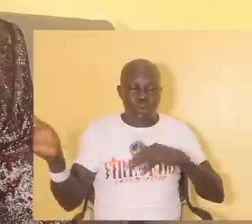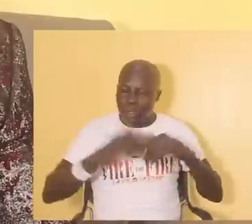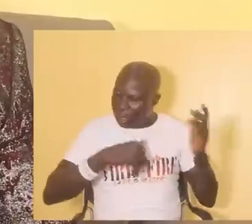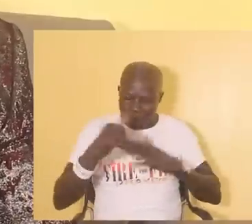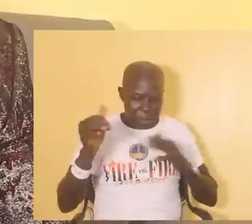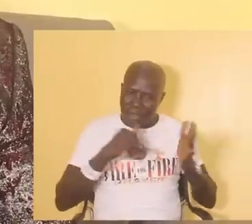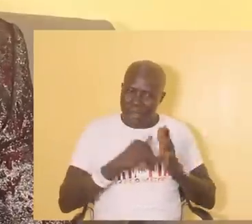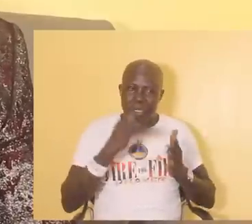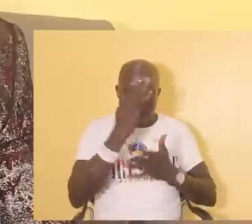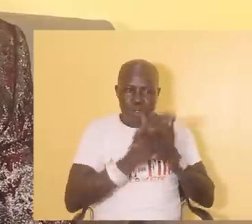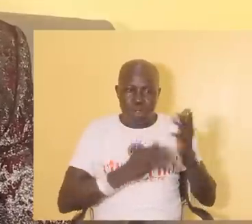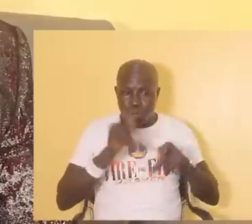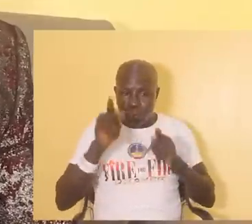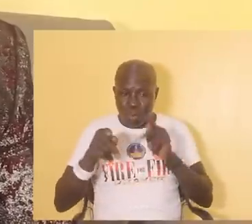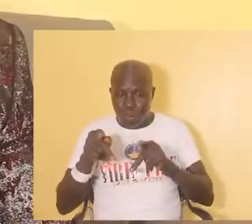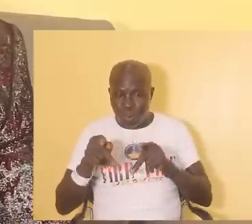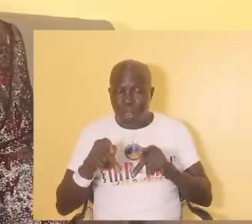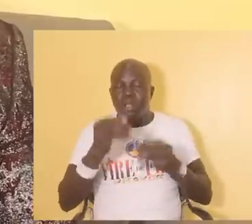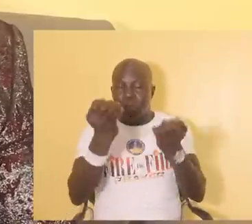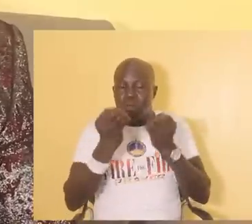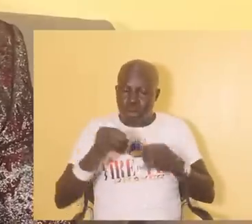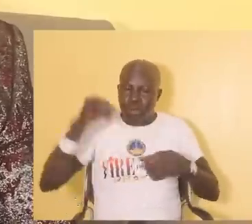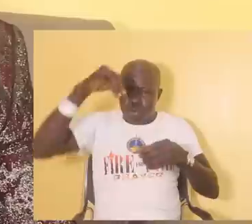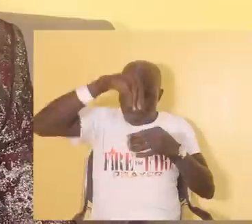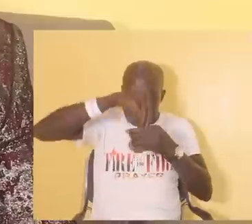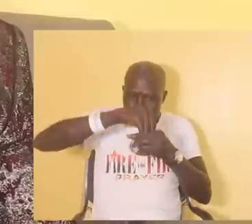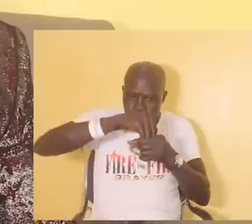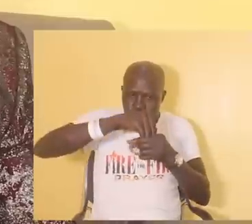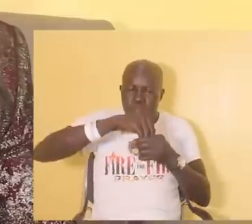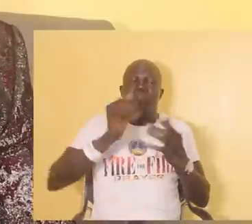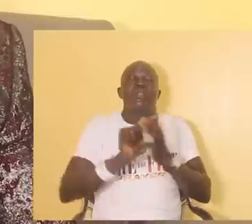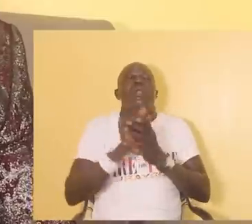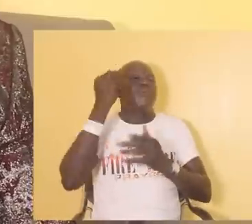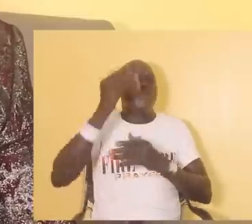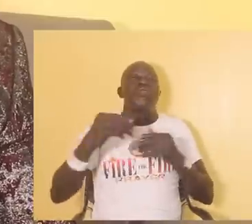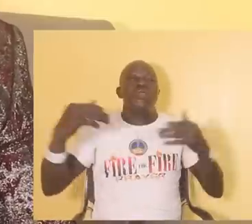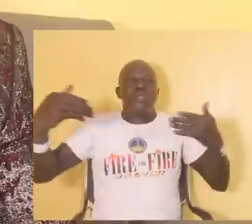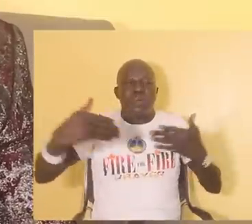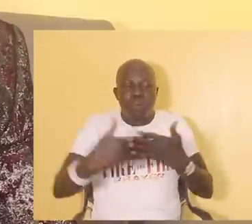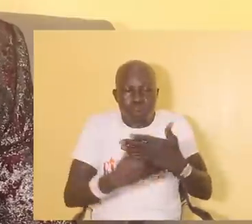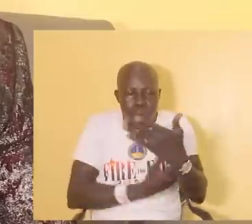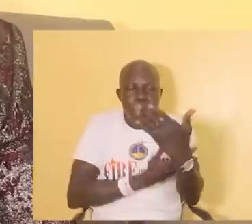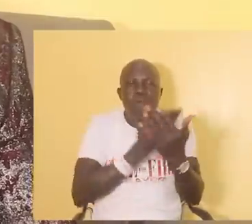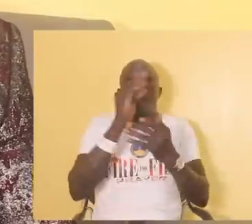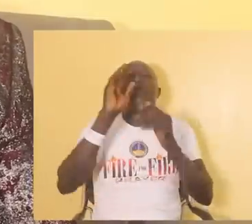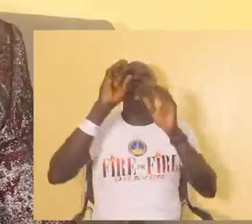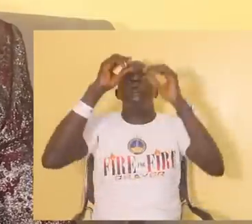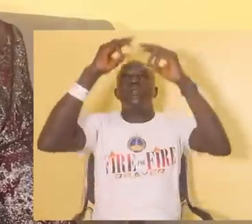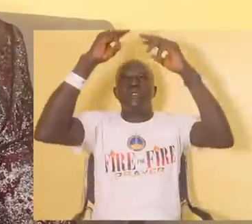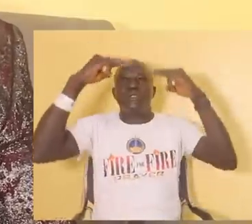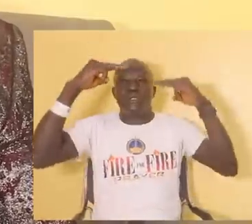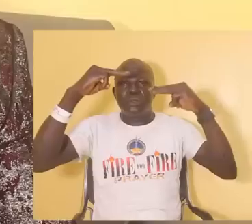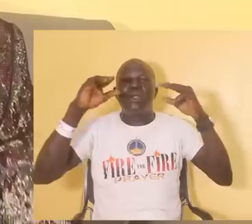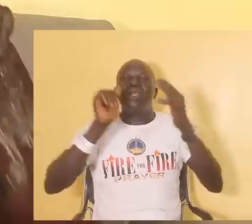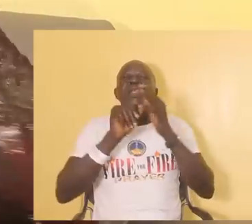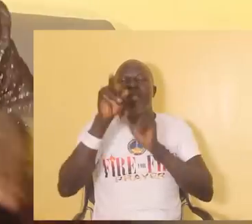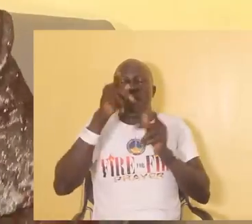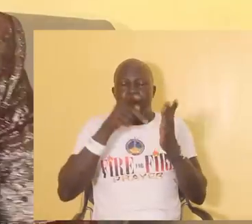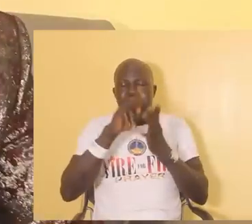come back. There are some people who never sow seed. They want to sow their seed today. For the money due. To 5,000. You can